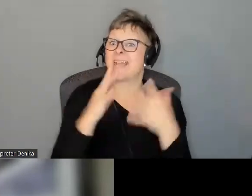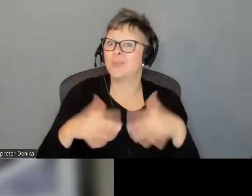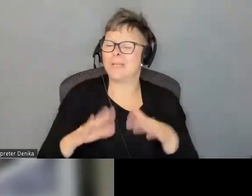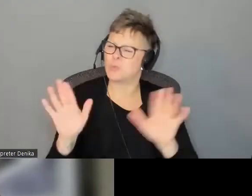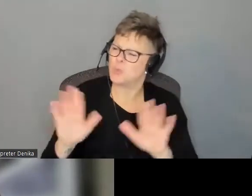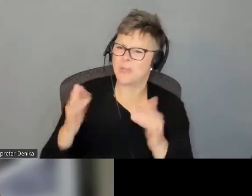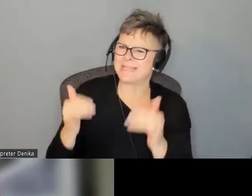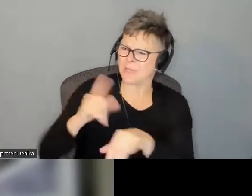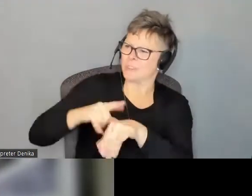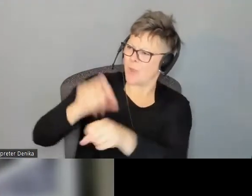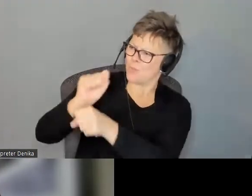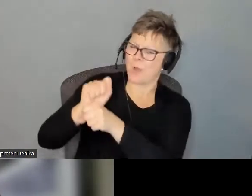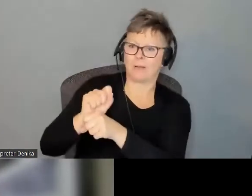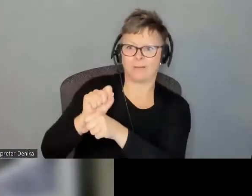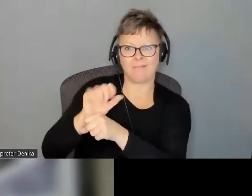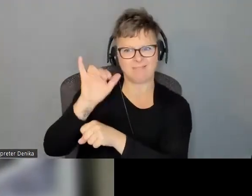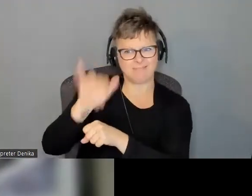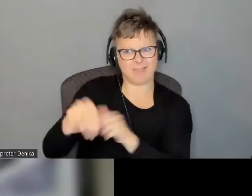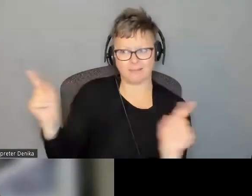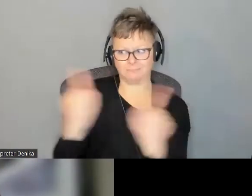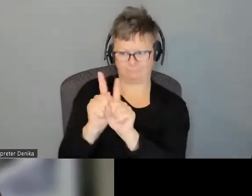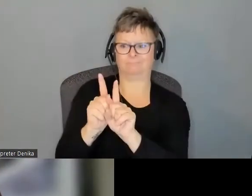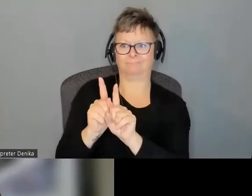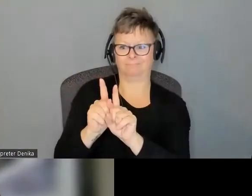And so it's